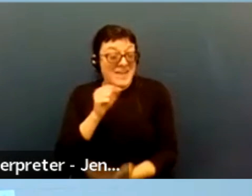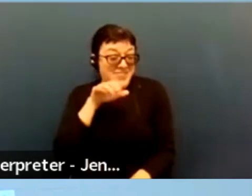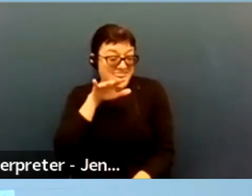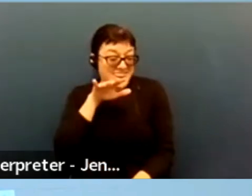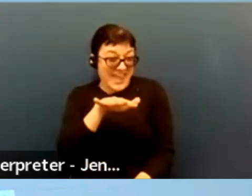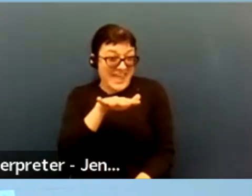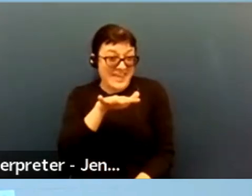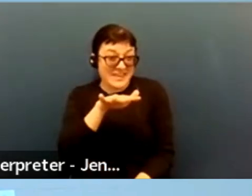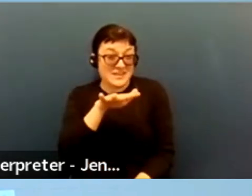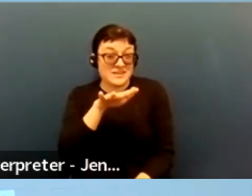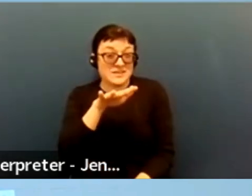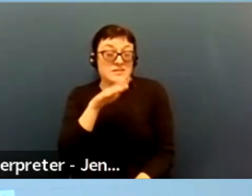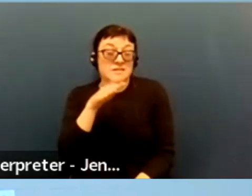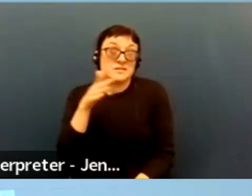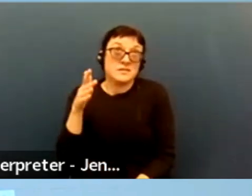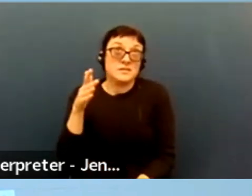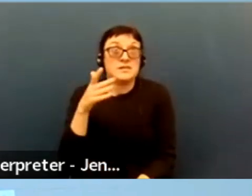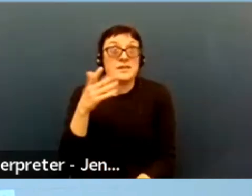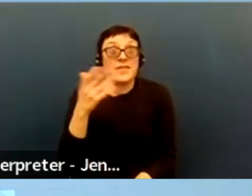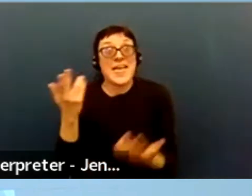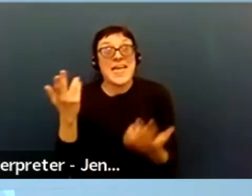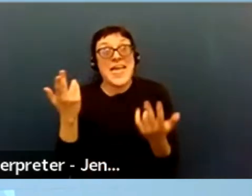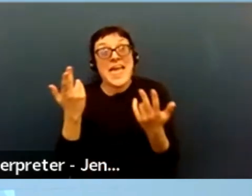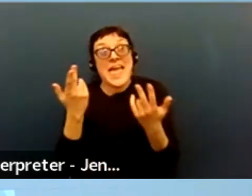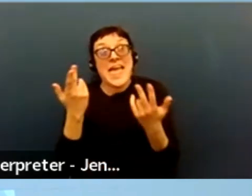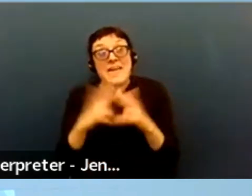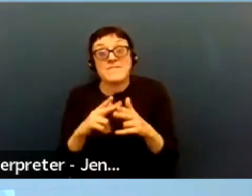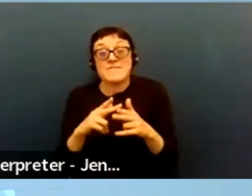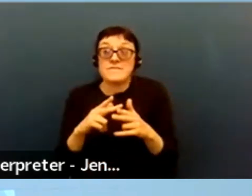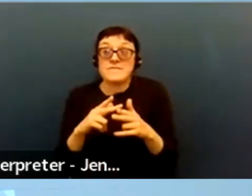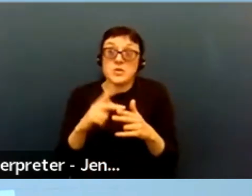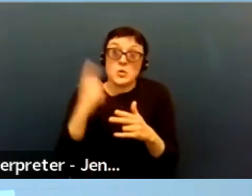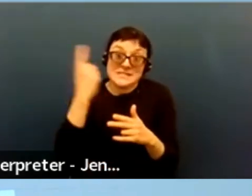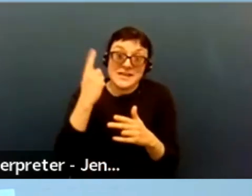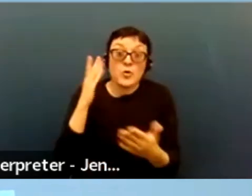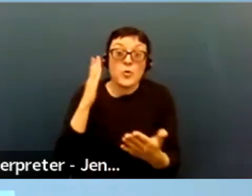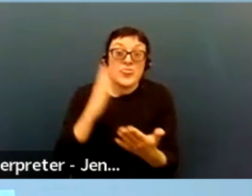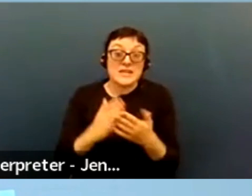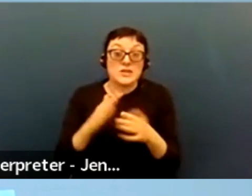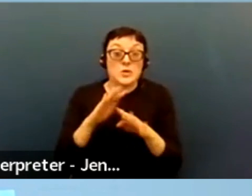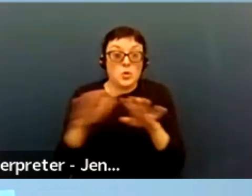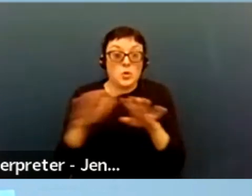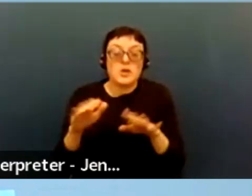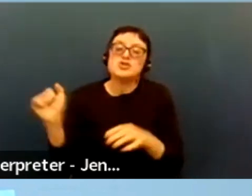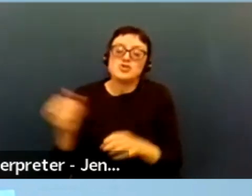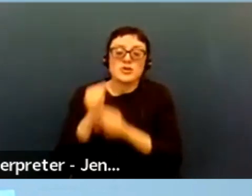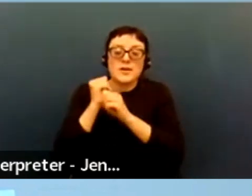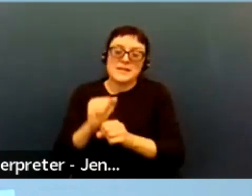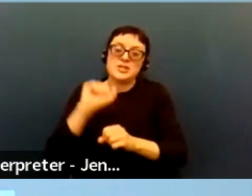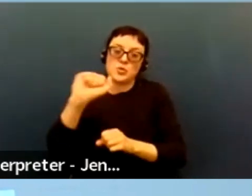I'm saying that whether you are authentic or not, commit to your vision.